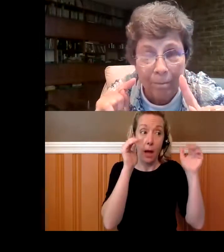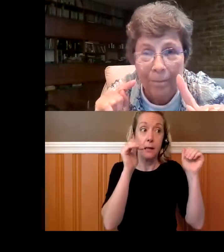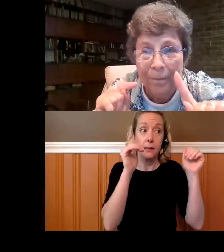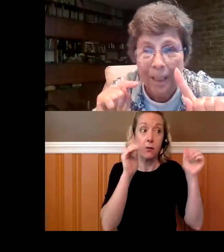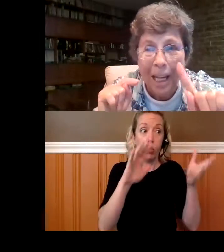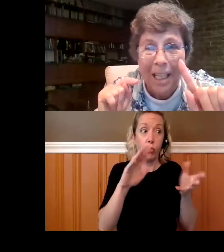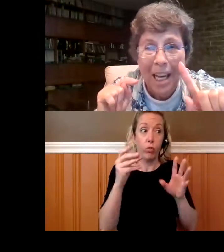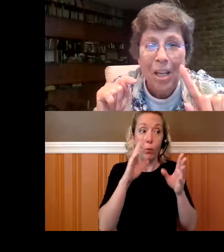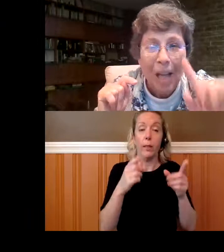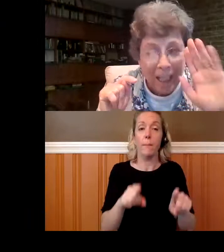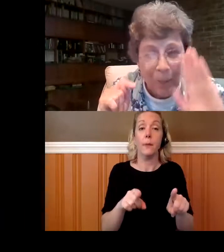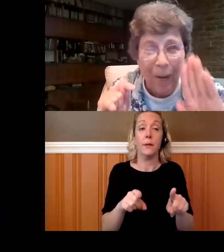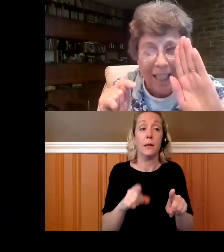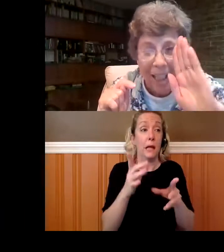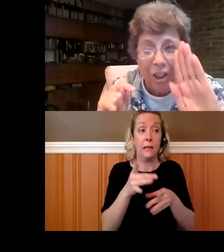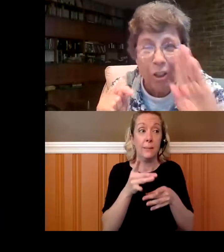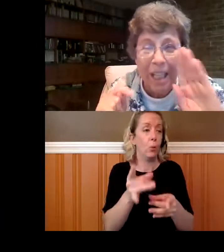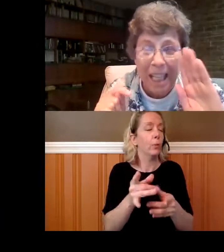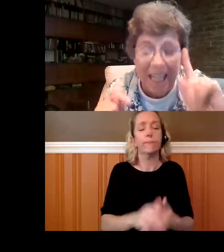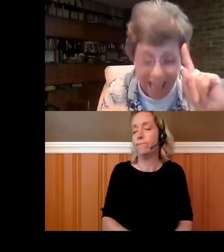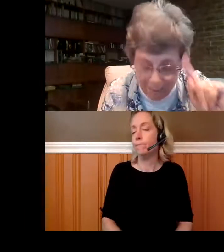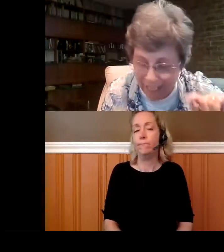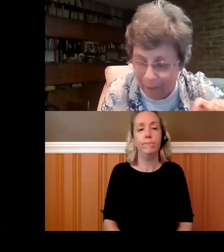that backup plan because it's not going to work the first time.